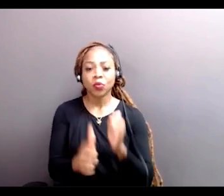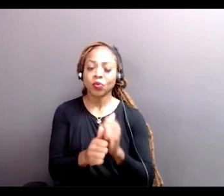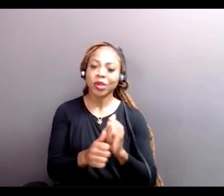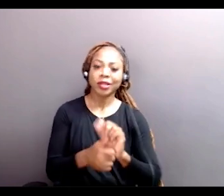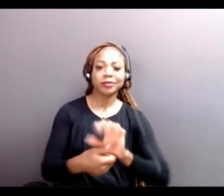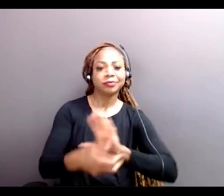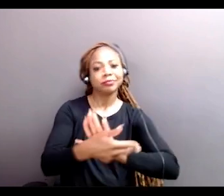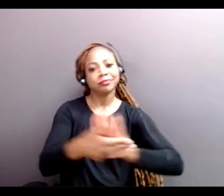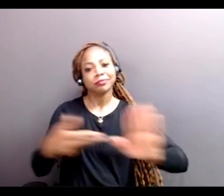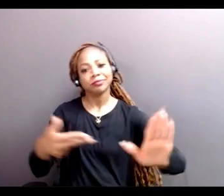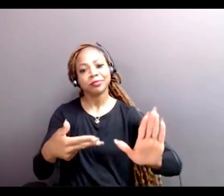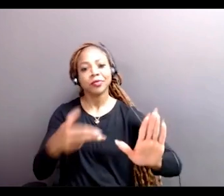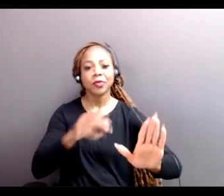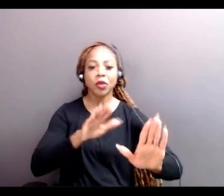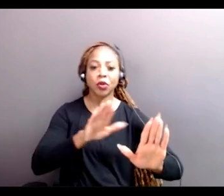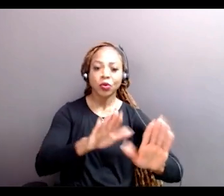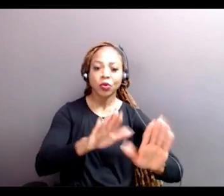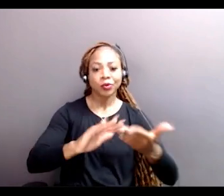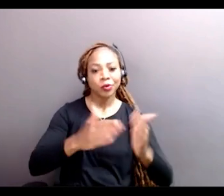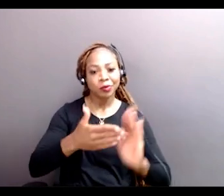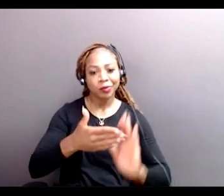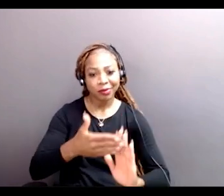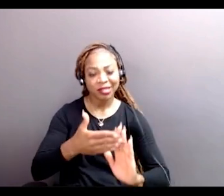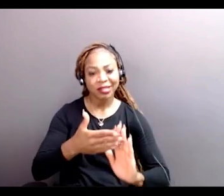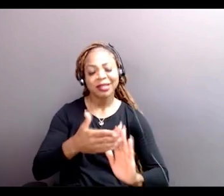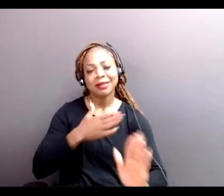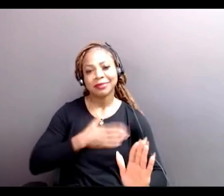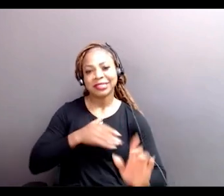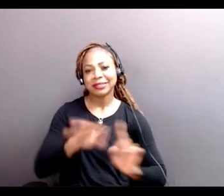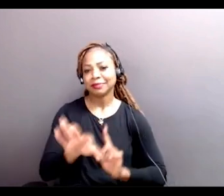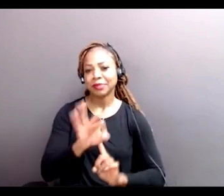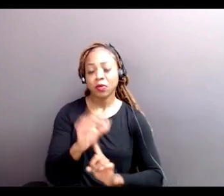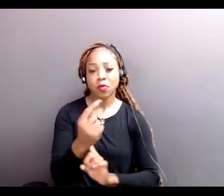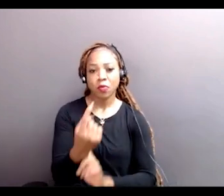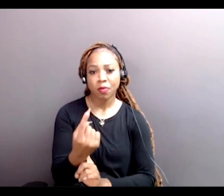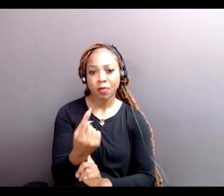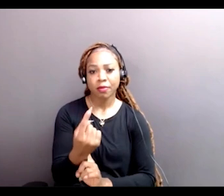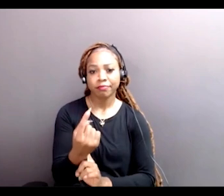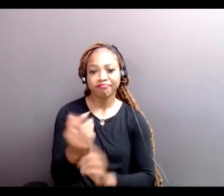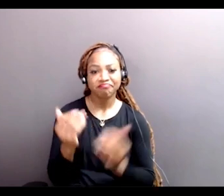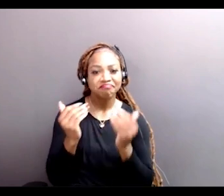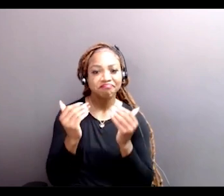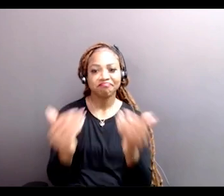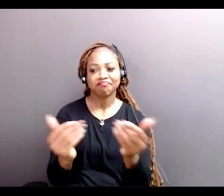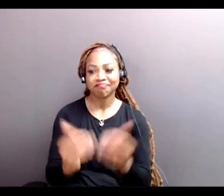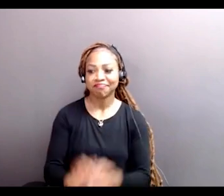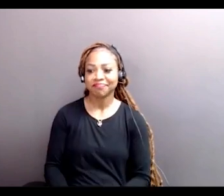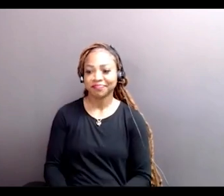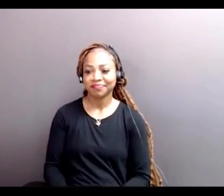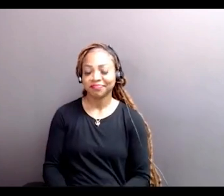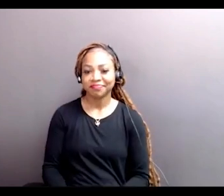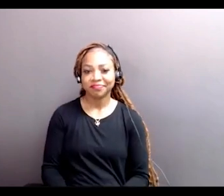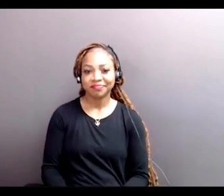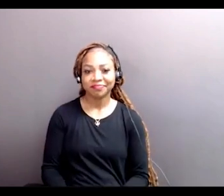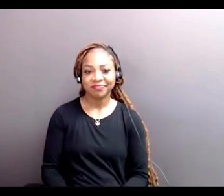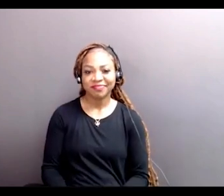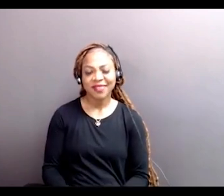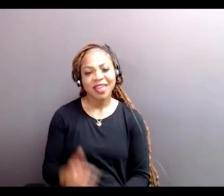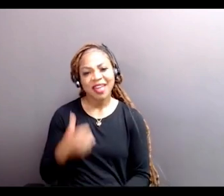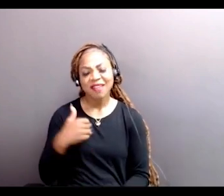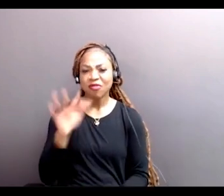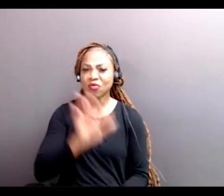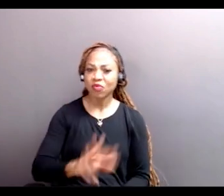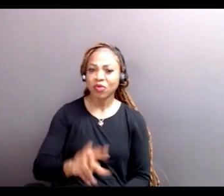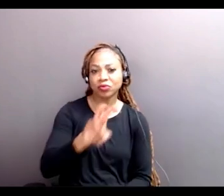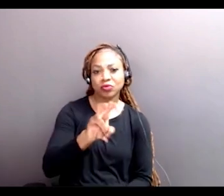most identify? Please choose only one. Go ahead and make that live. As I said, we have